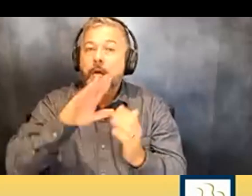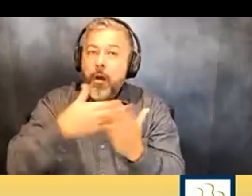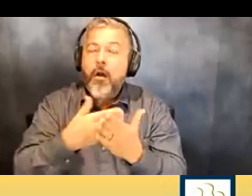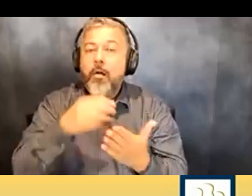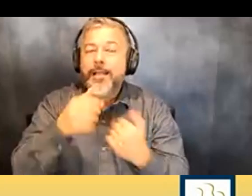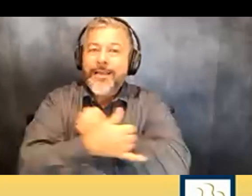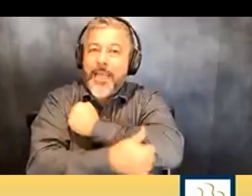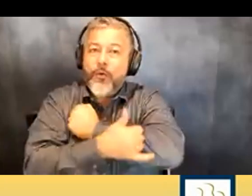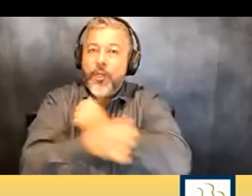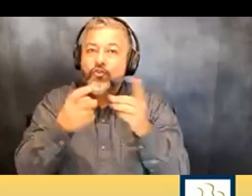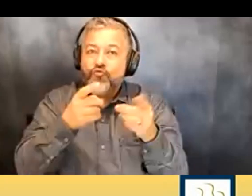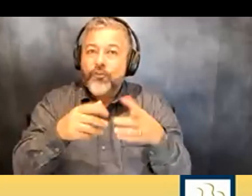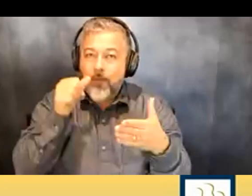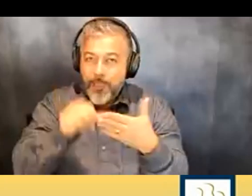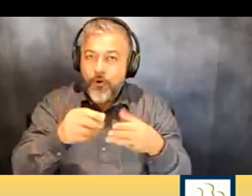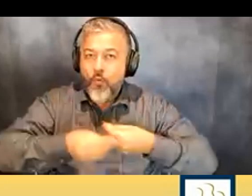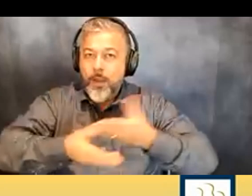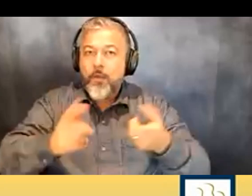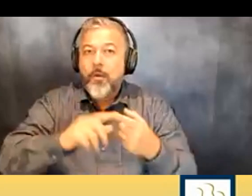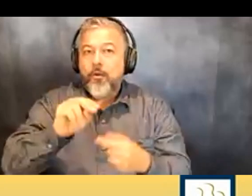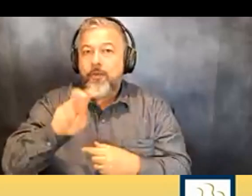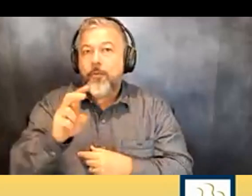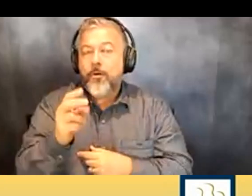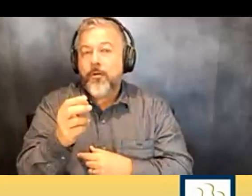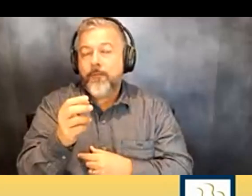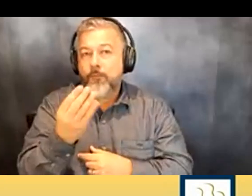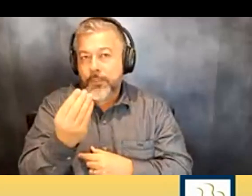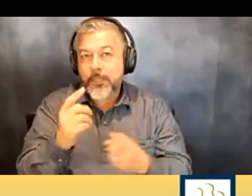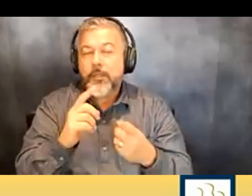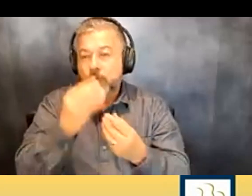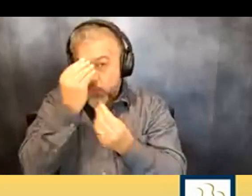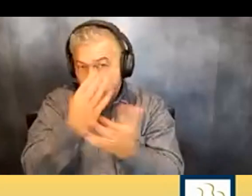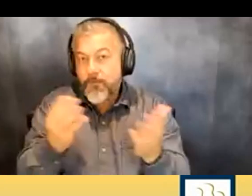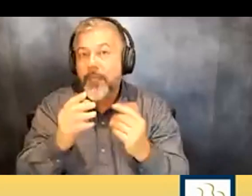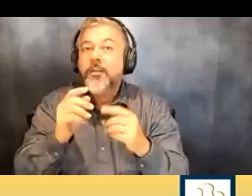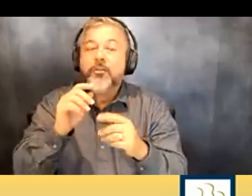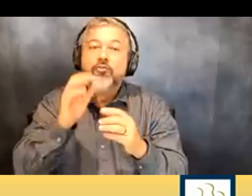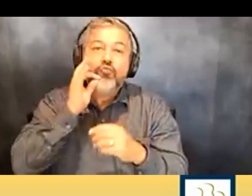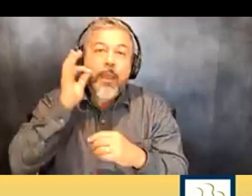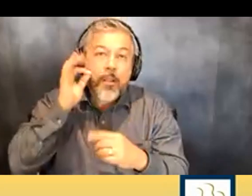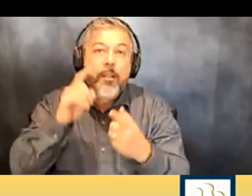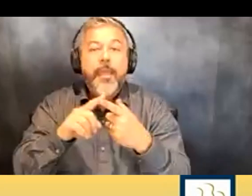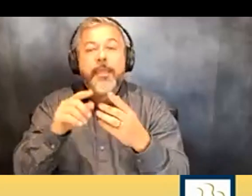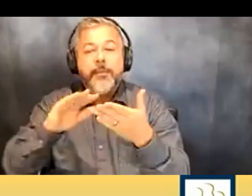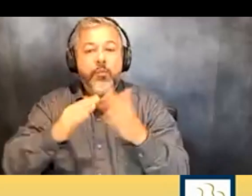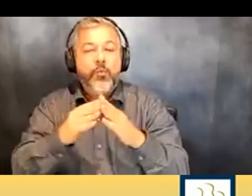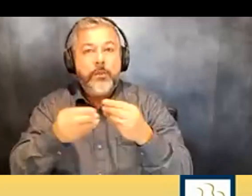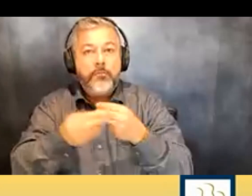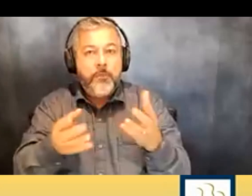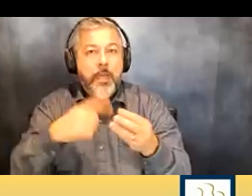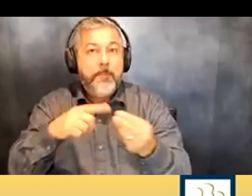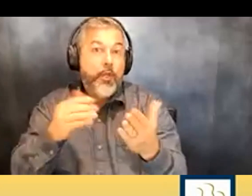went out on September 13th, notifying counties and tribal agencies of these additional funds, and that guidance is available